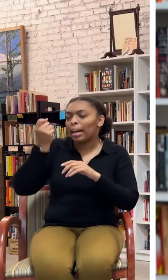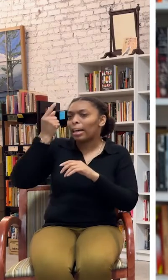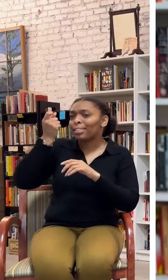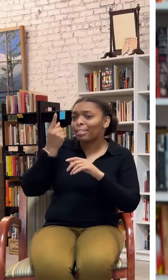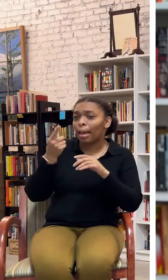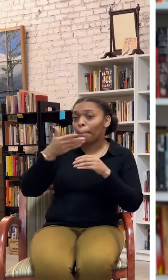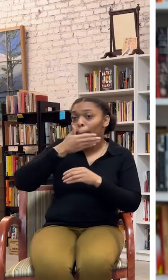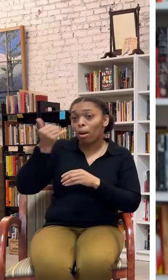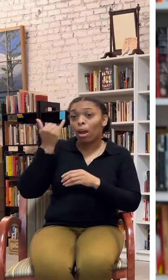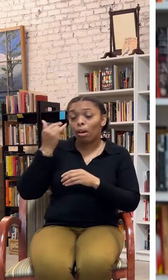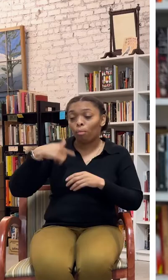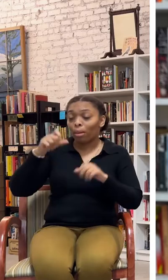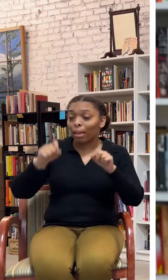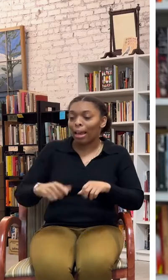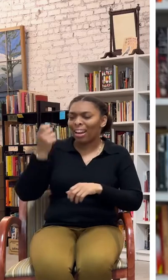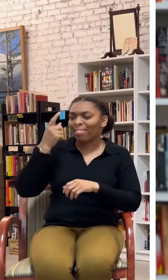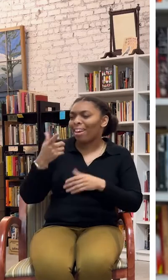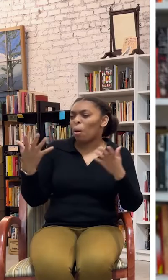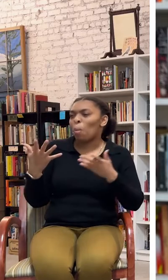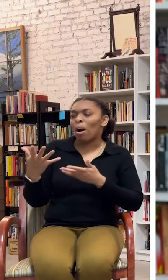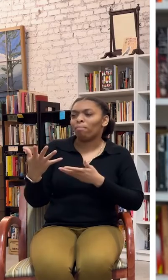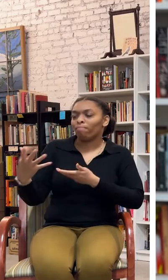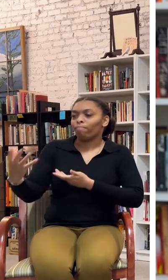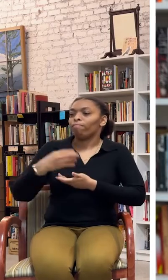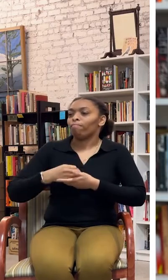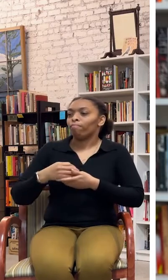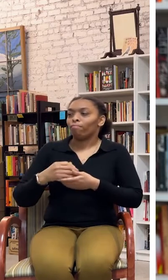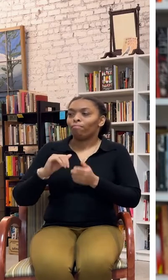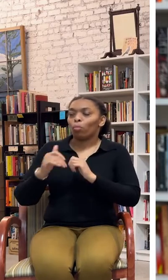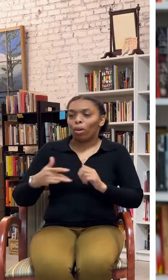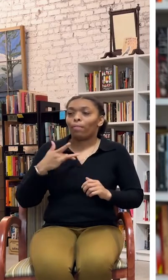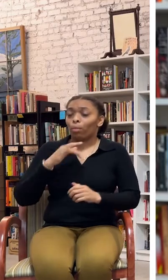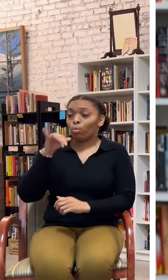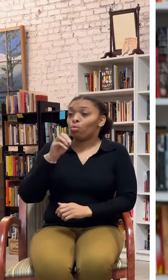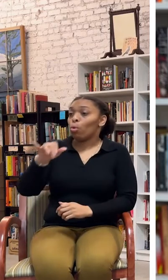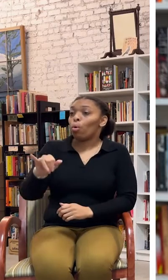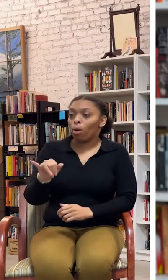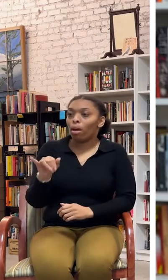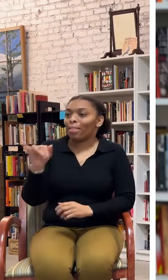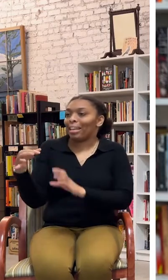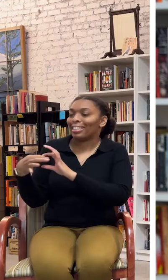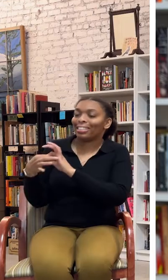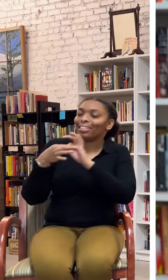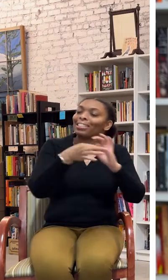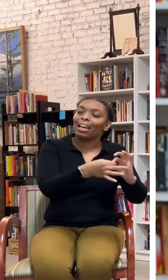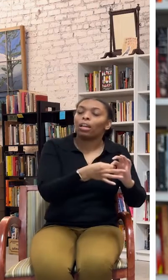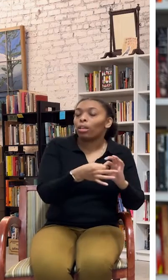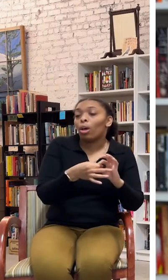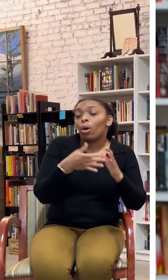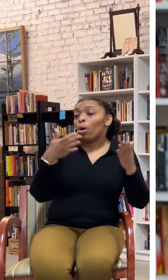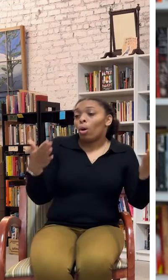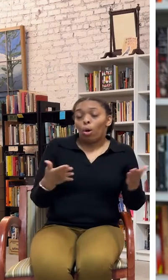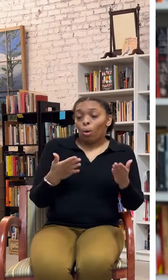can understand why and what brings us joy in different parts of the world, wherever we exist, that feels tied to what doesn't then. What